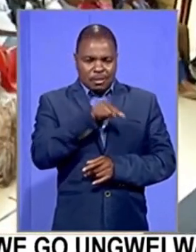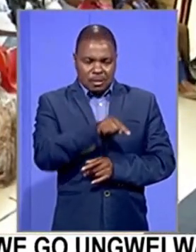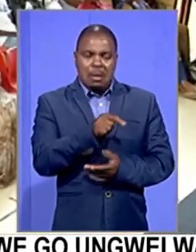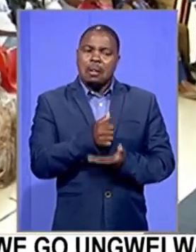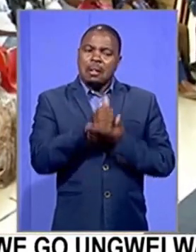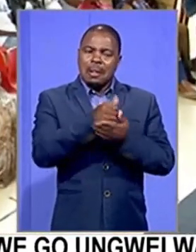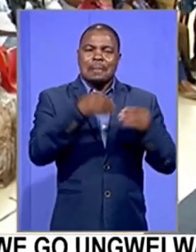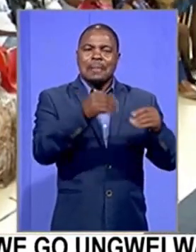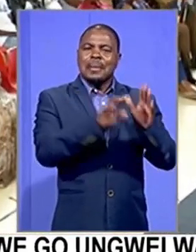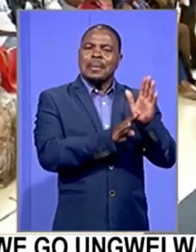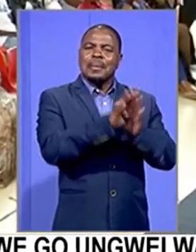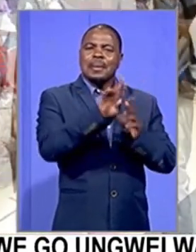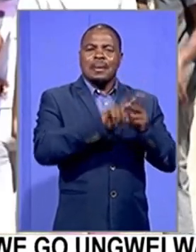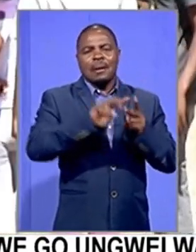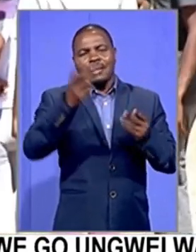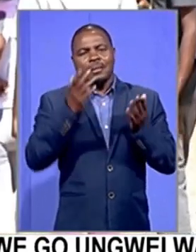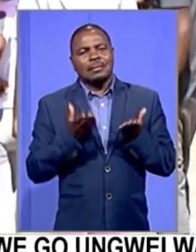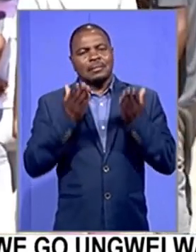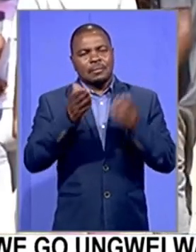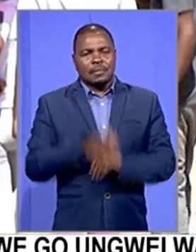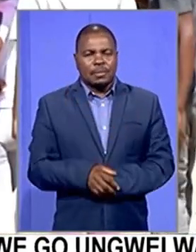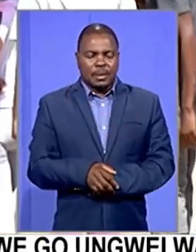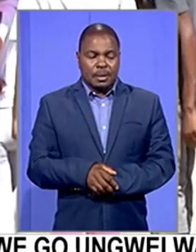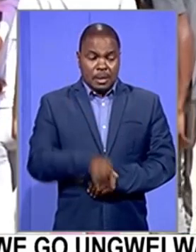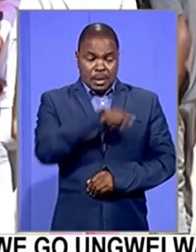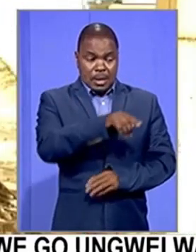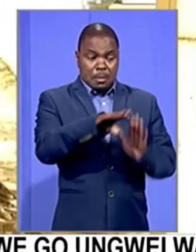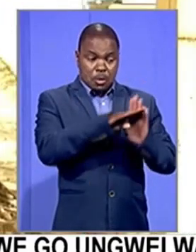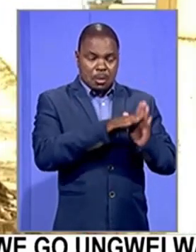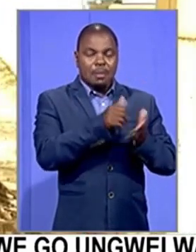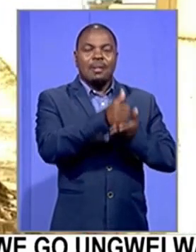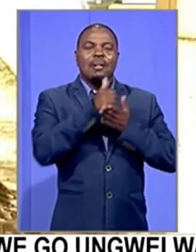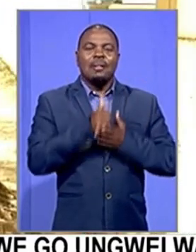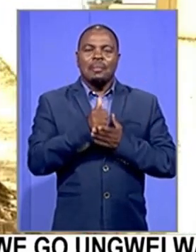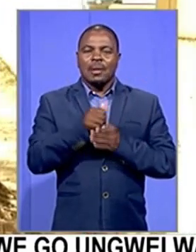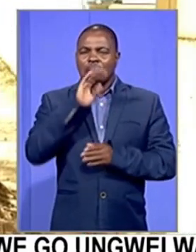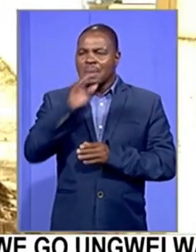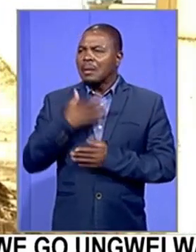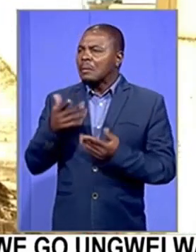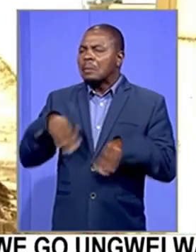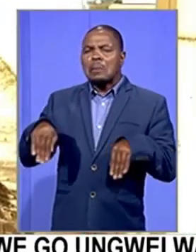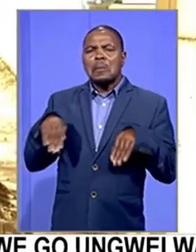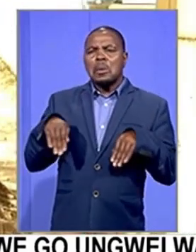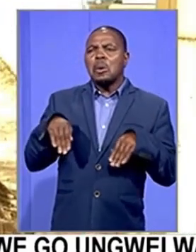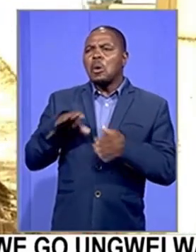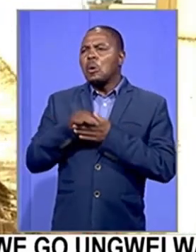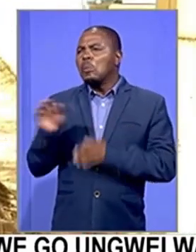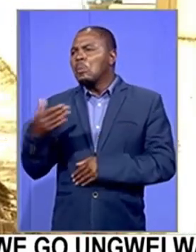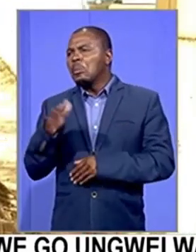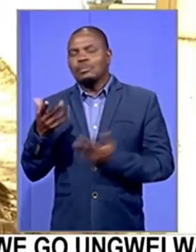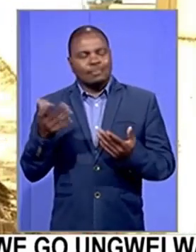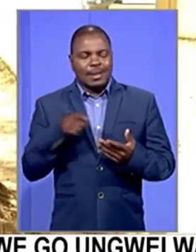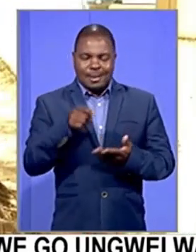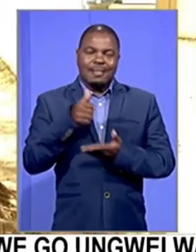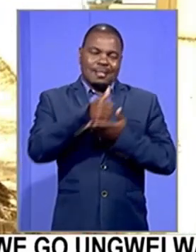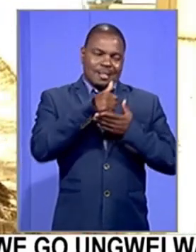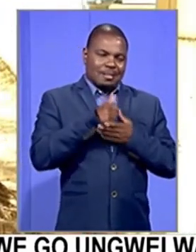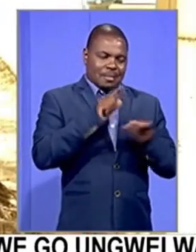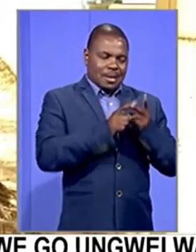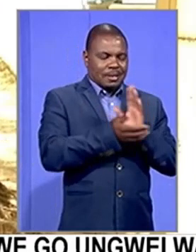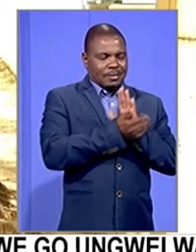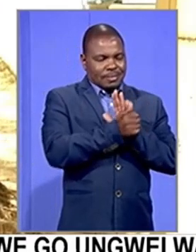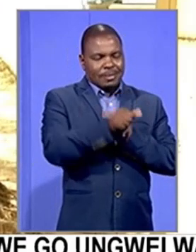kgwebo le ditirelo tše dingwe. Programe e tlo go nthusa go nkentsha mo strateng ka gore e tlo go mpha ebile ke tlo go gaina